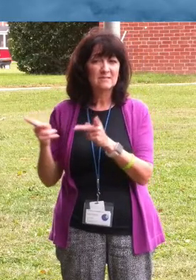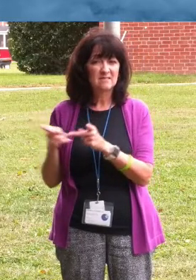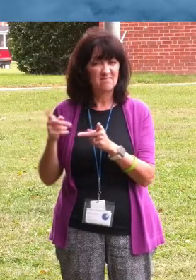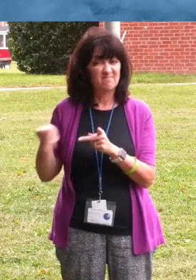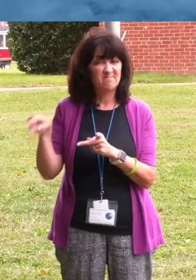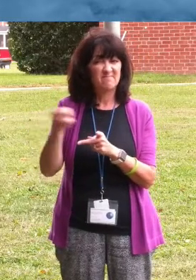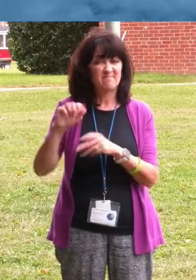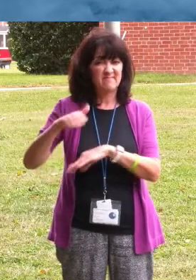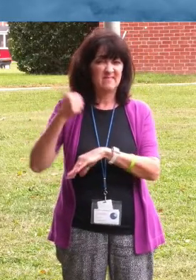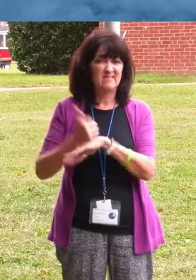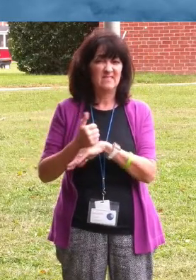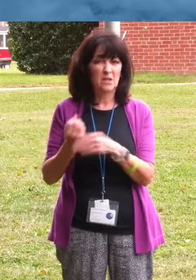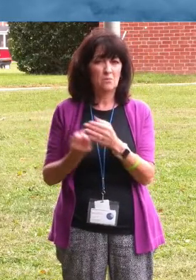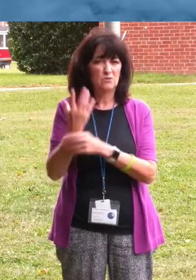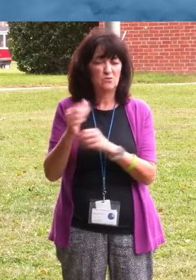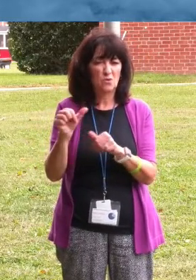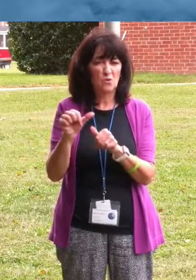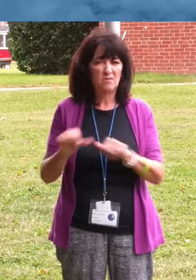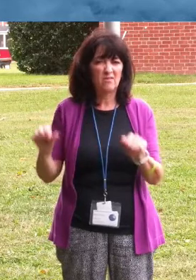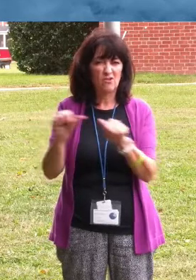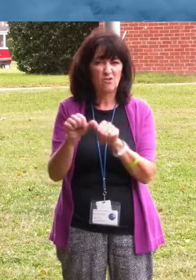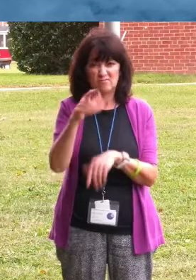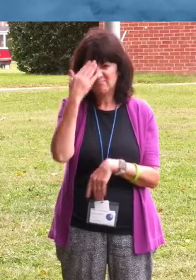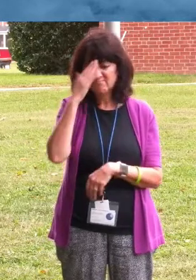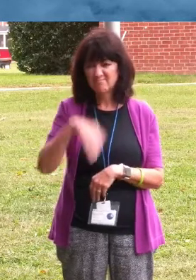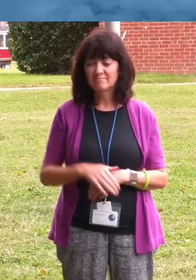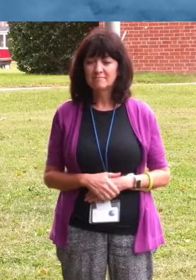as you know. You know,